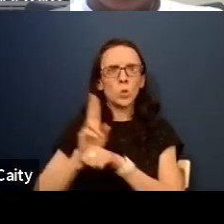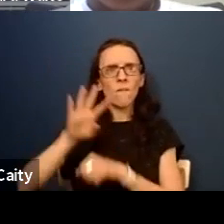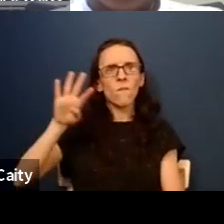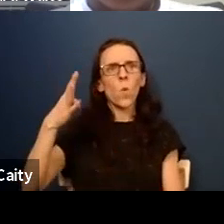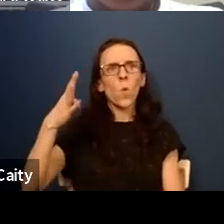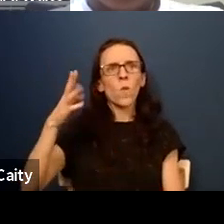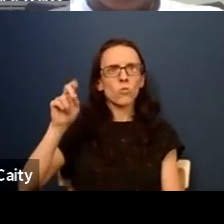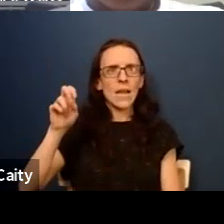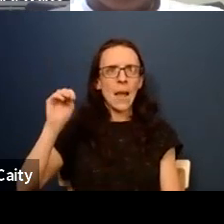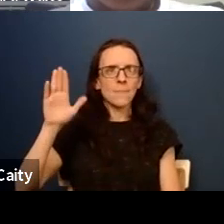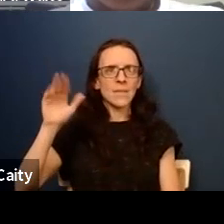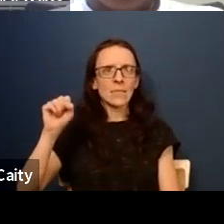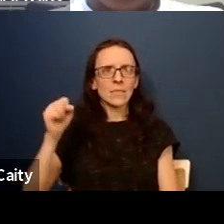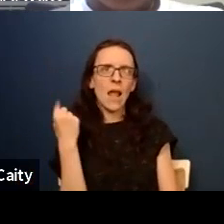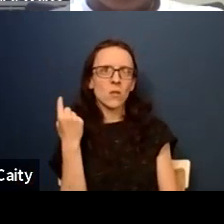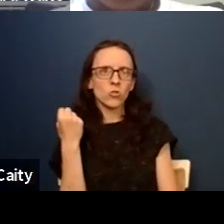year.